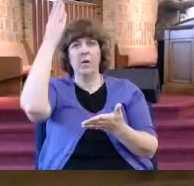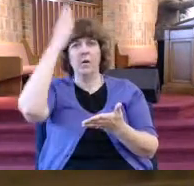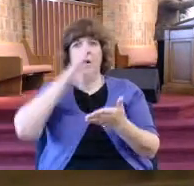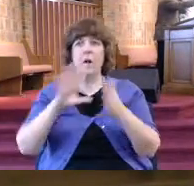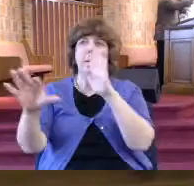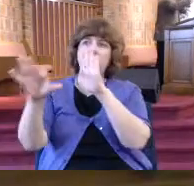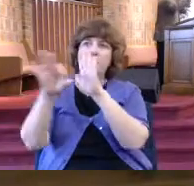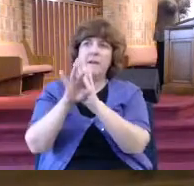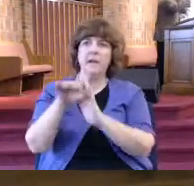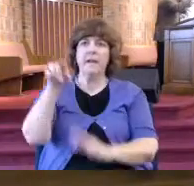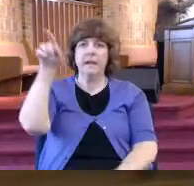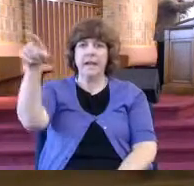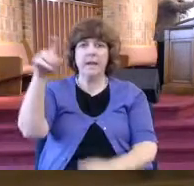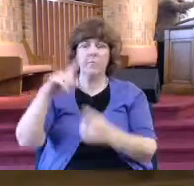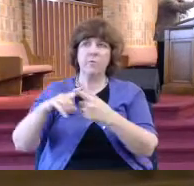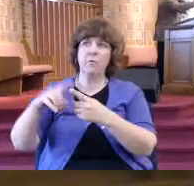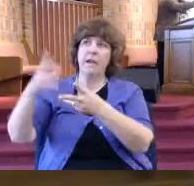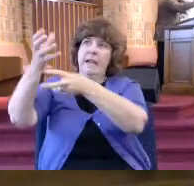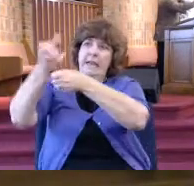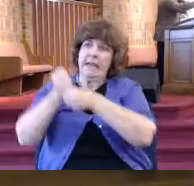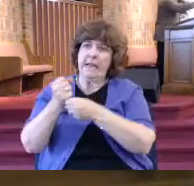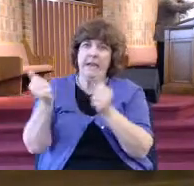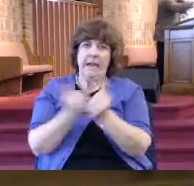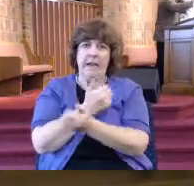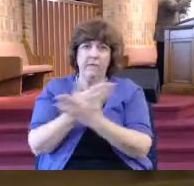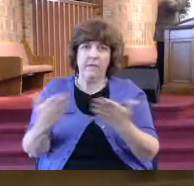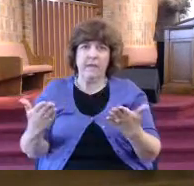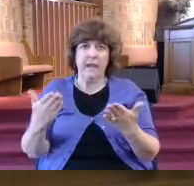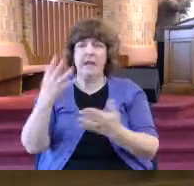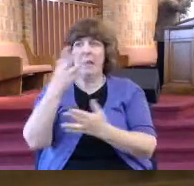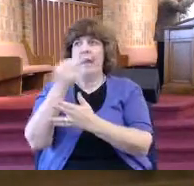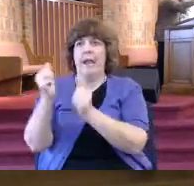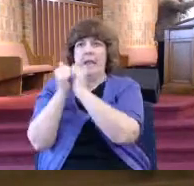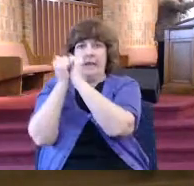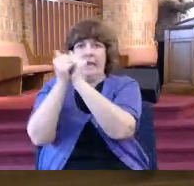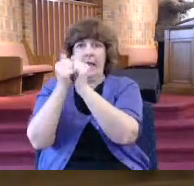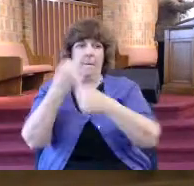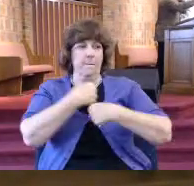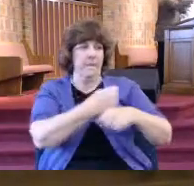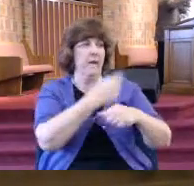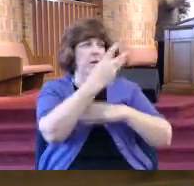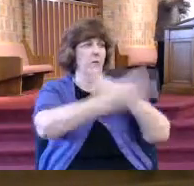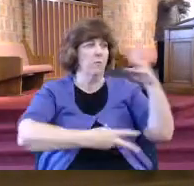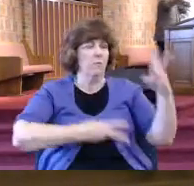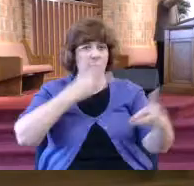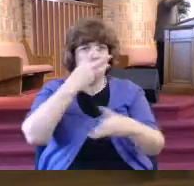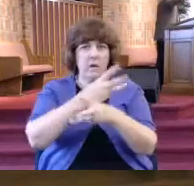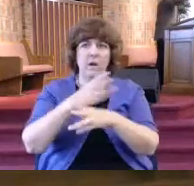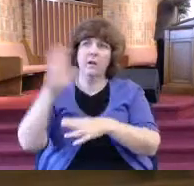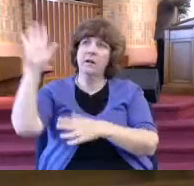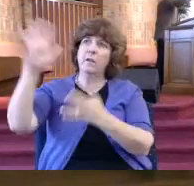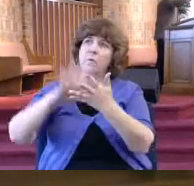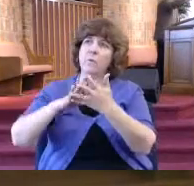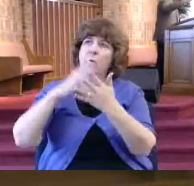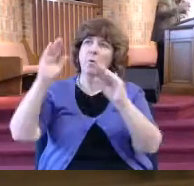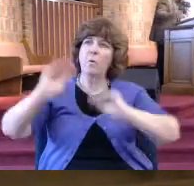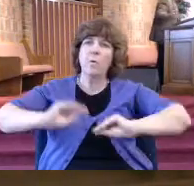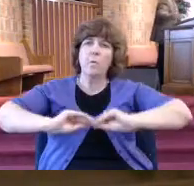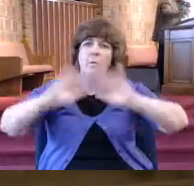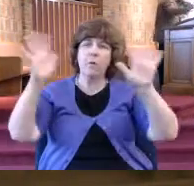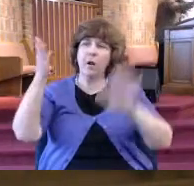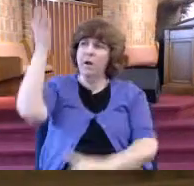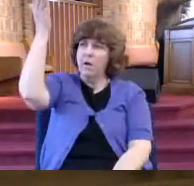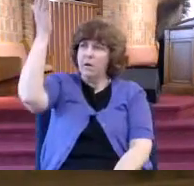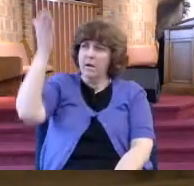all things, through whom also he made the worlds, who being the brightness of his glory, the express image of his person,